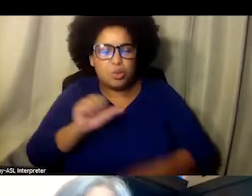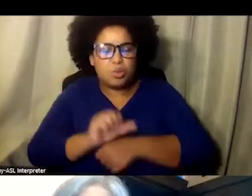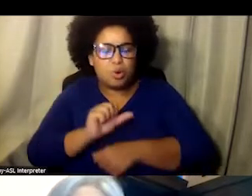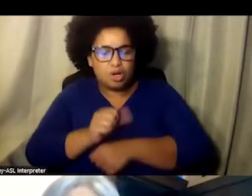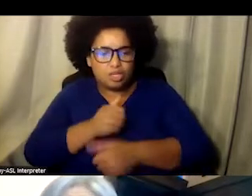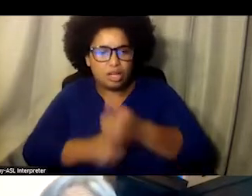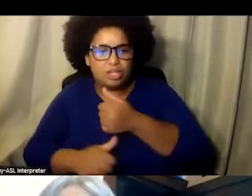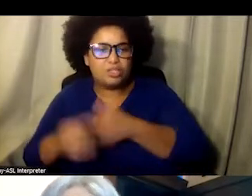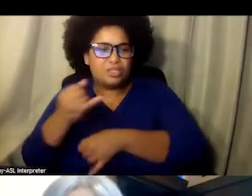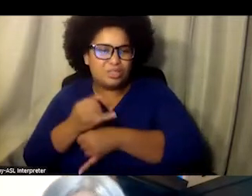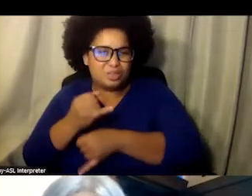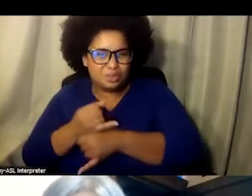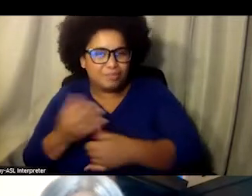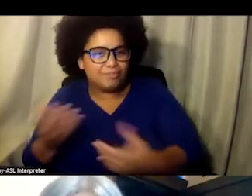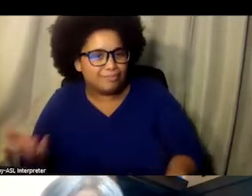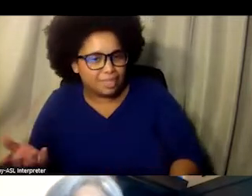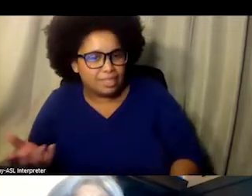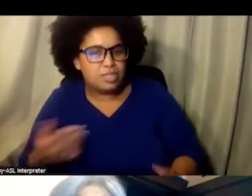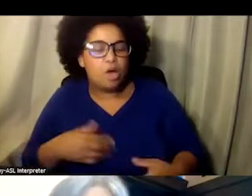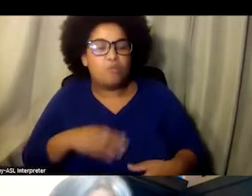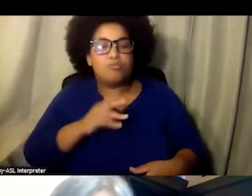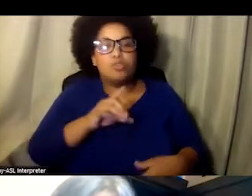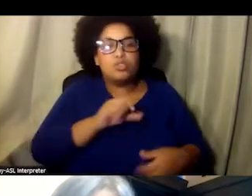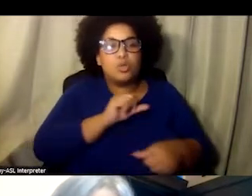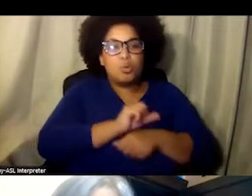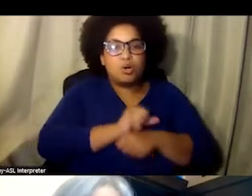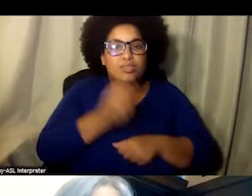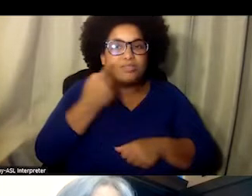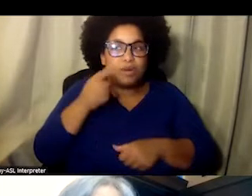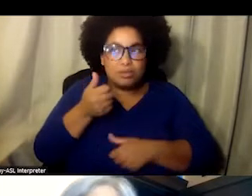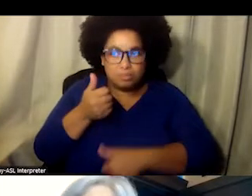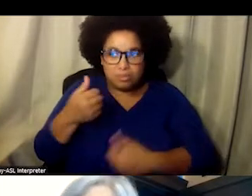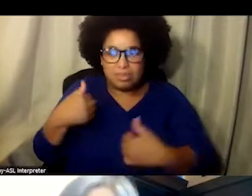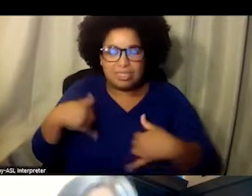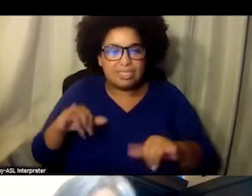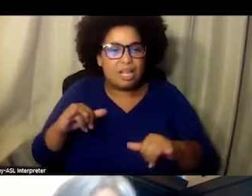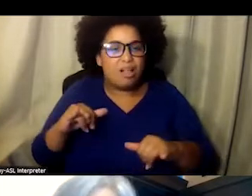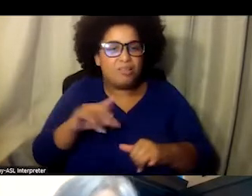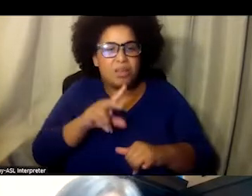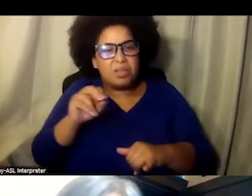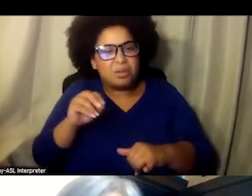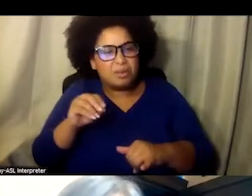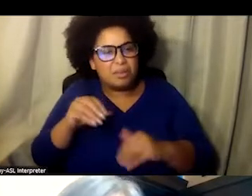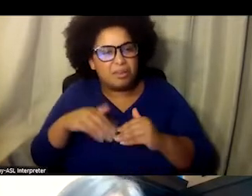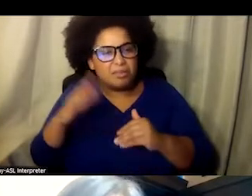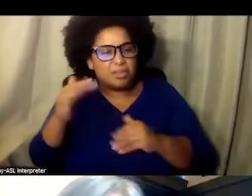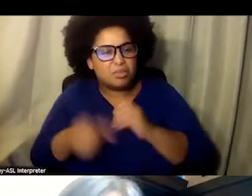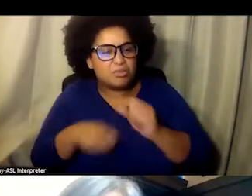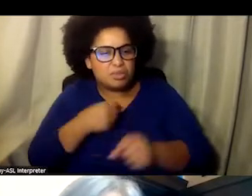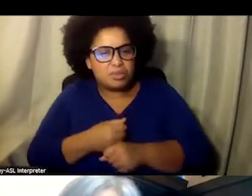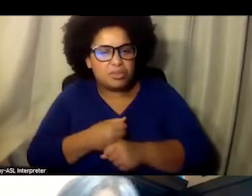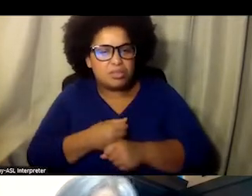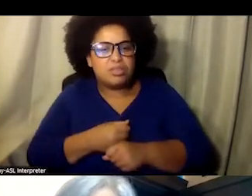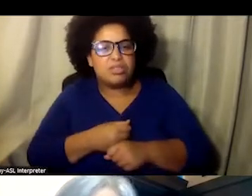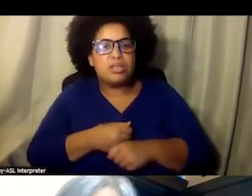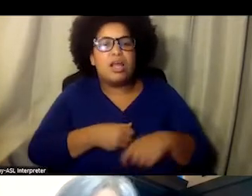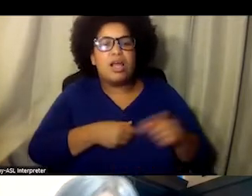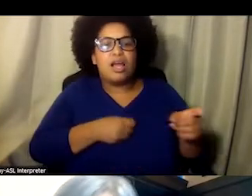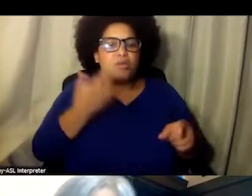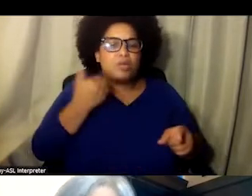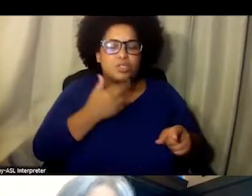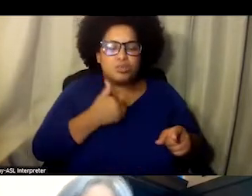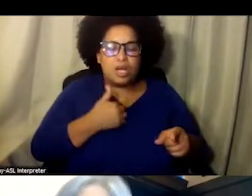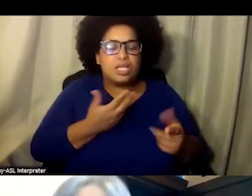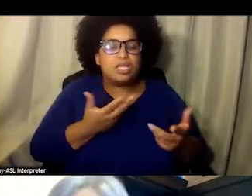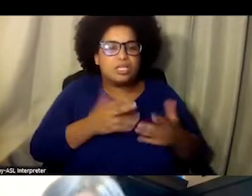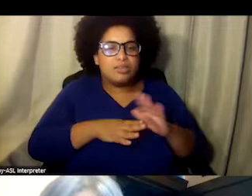him for 35 plus years and still works for him. At the restaurant, he also developed a taste for nutritionally great